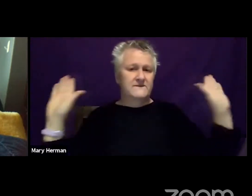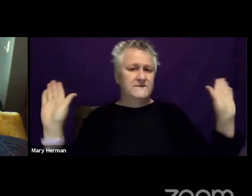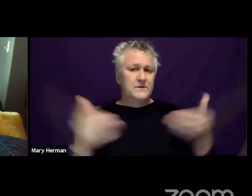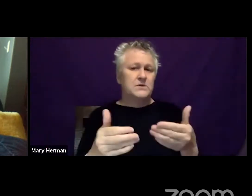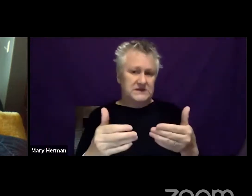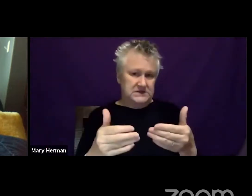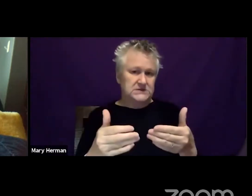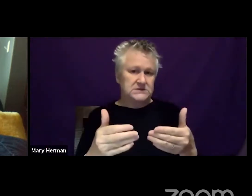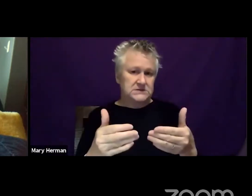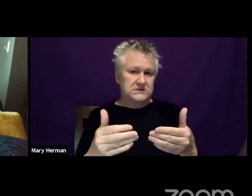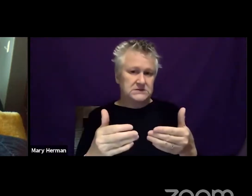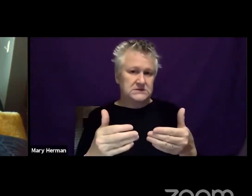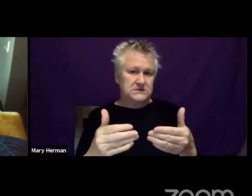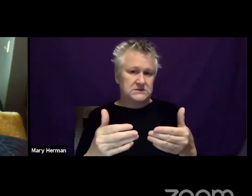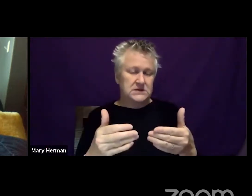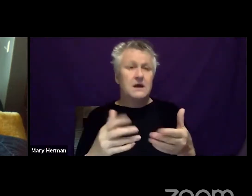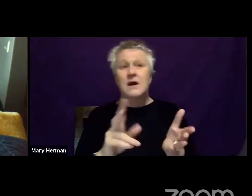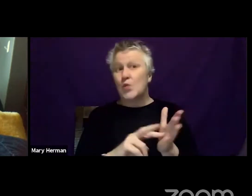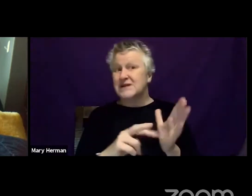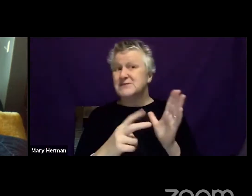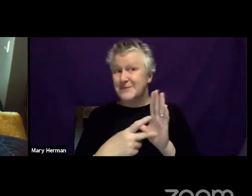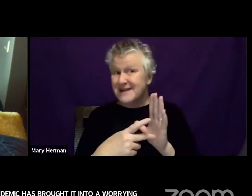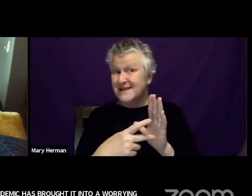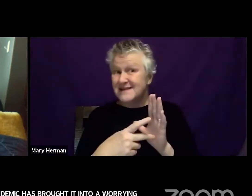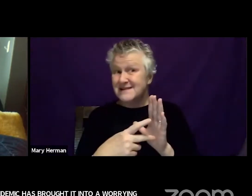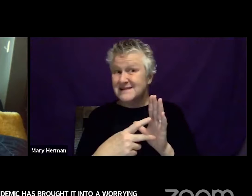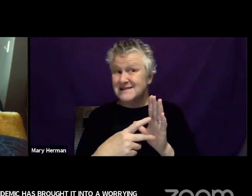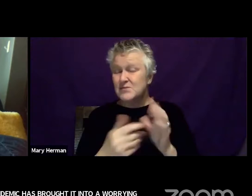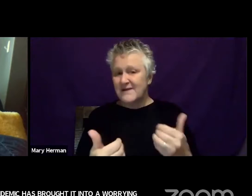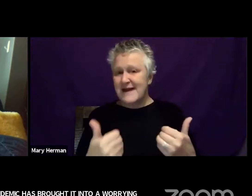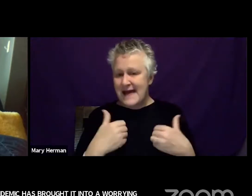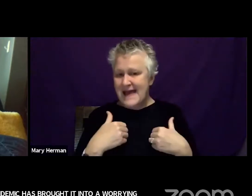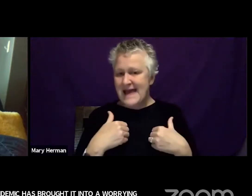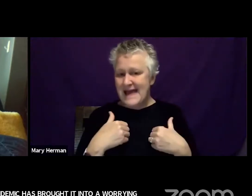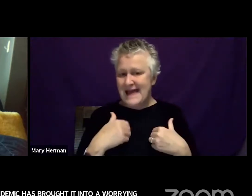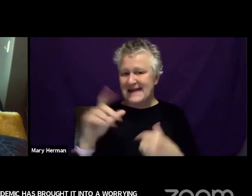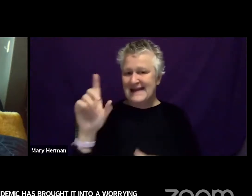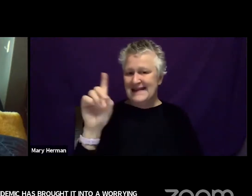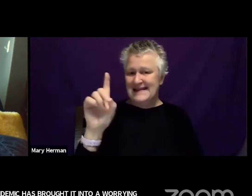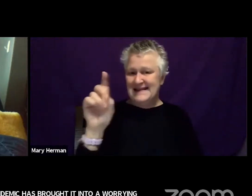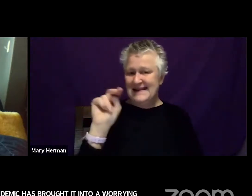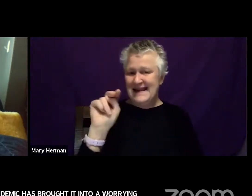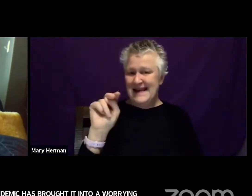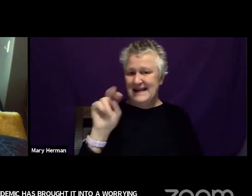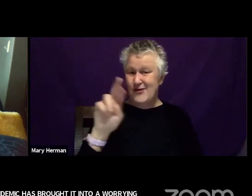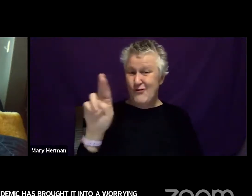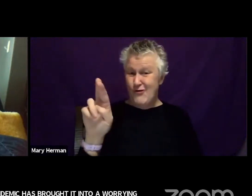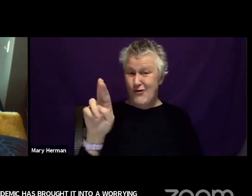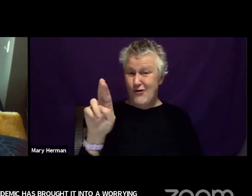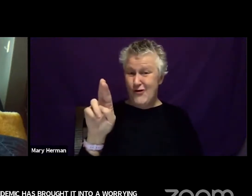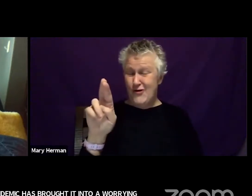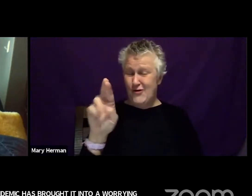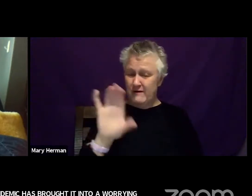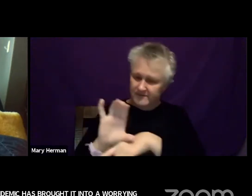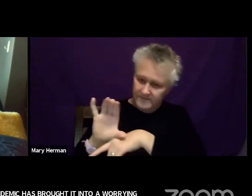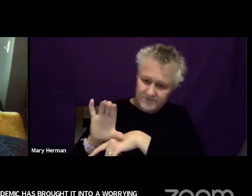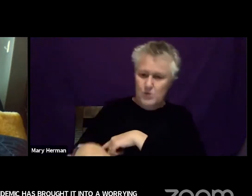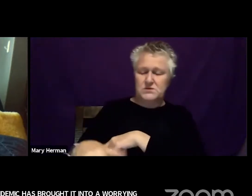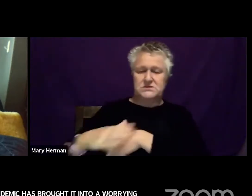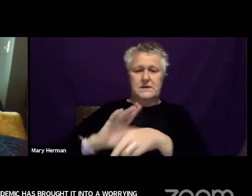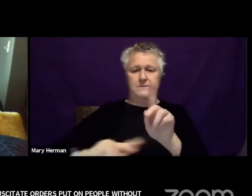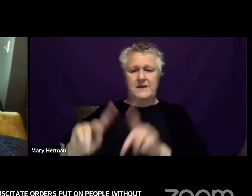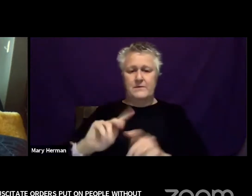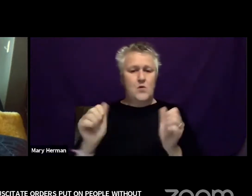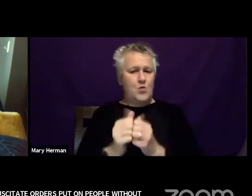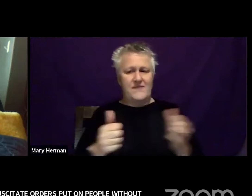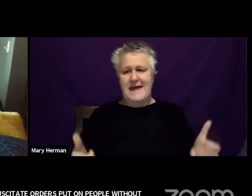means that we have had things like do not resuscitate orders put on people without their consent. That has been a big